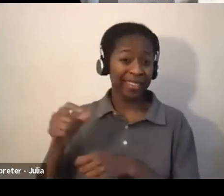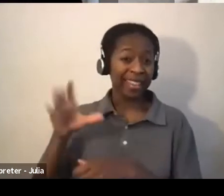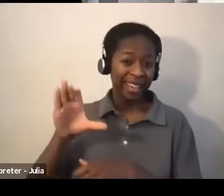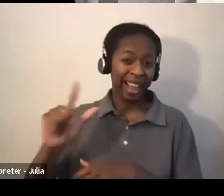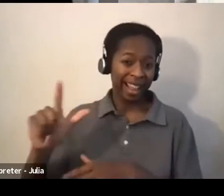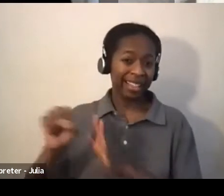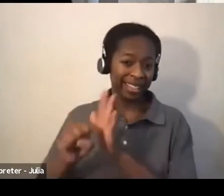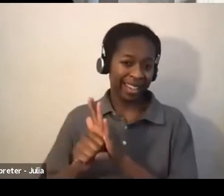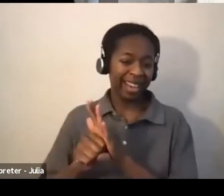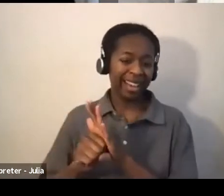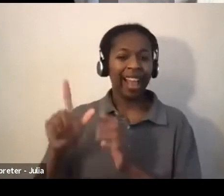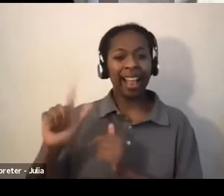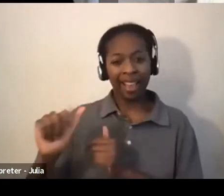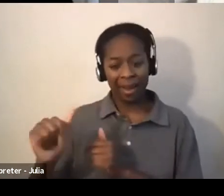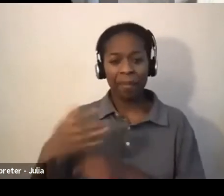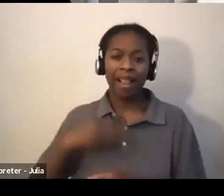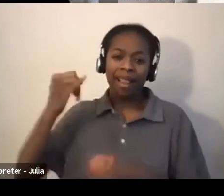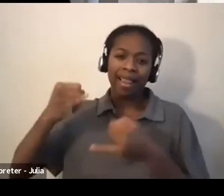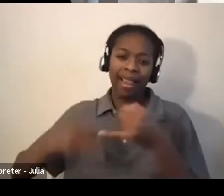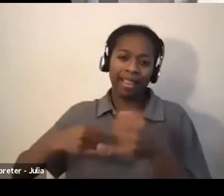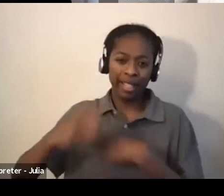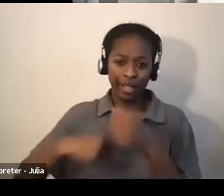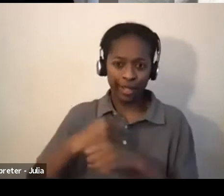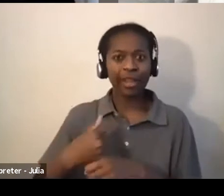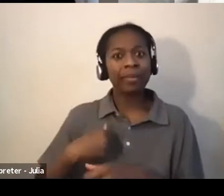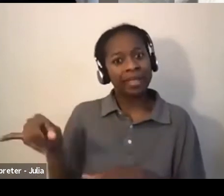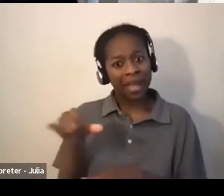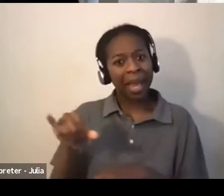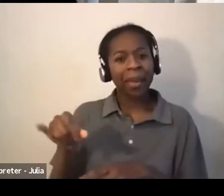year, and also to in film with Tyler and Aaliyah.